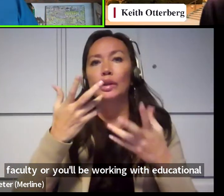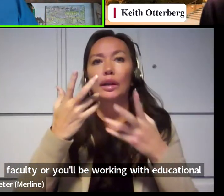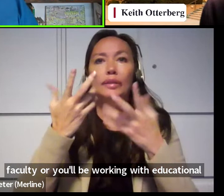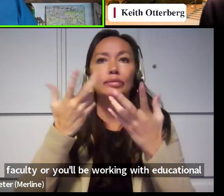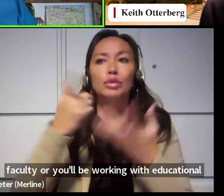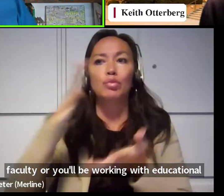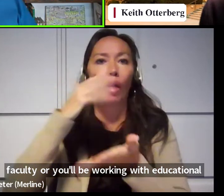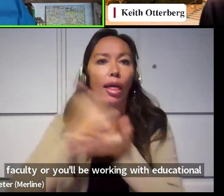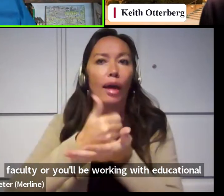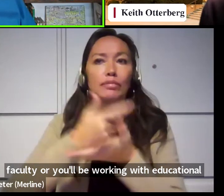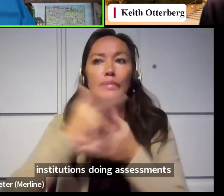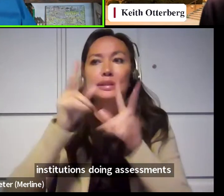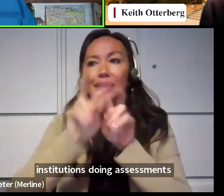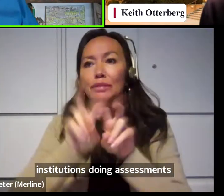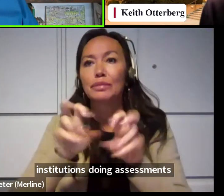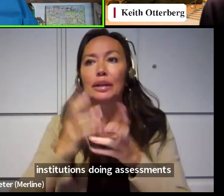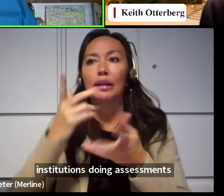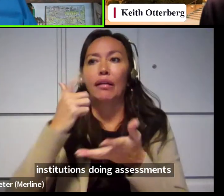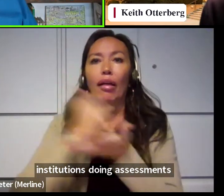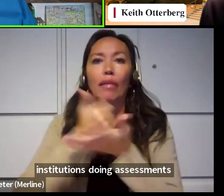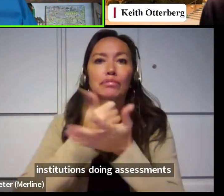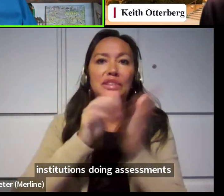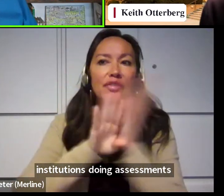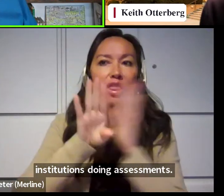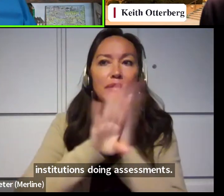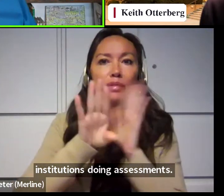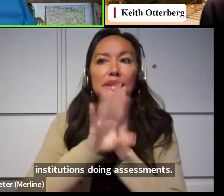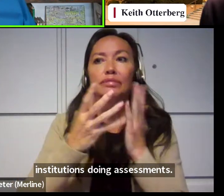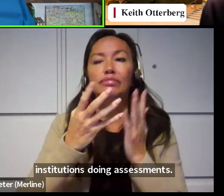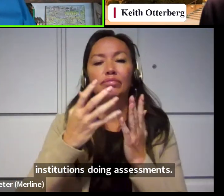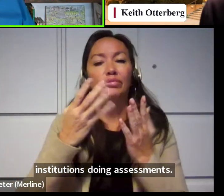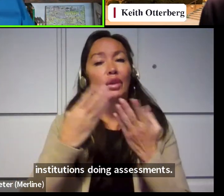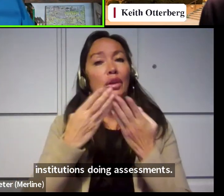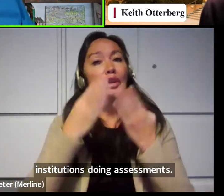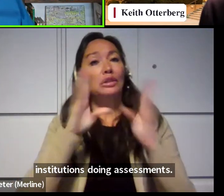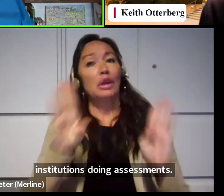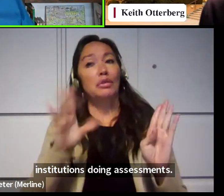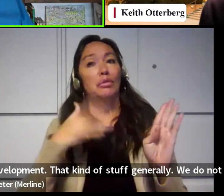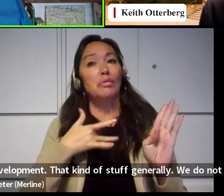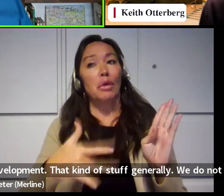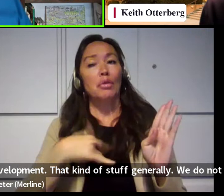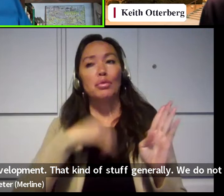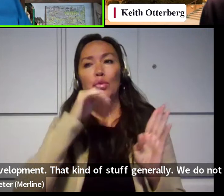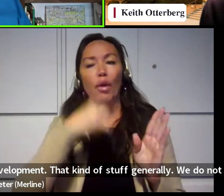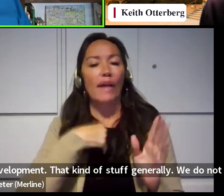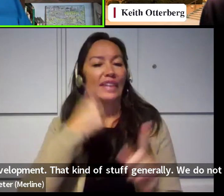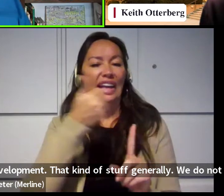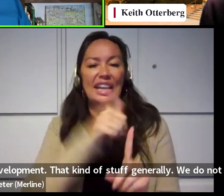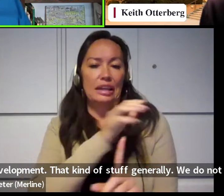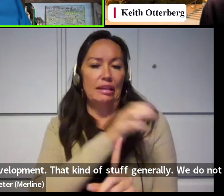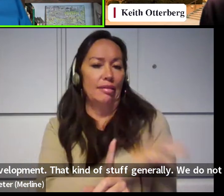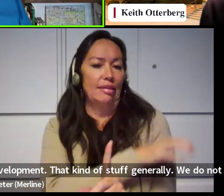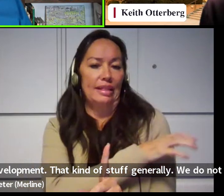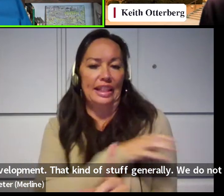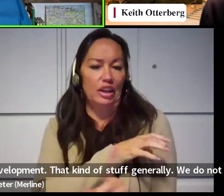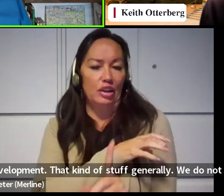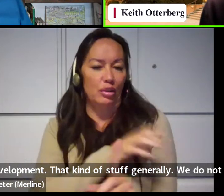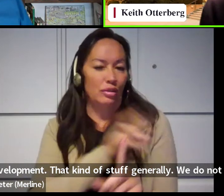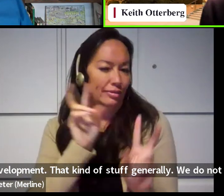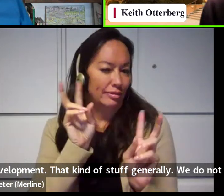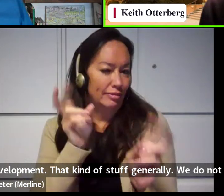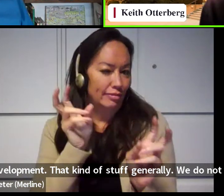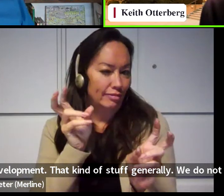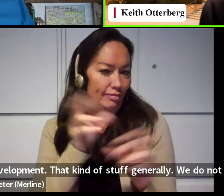assessments, development, that kind of stuff. Generally, we do not have any clinical per se.